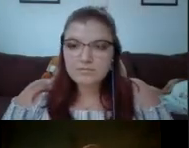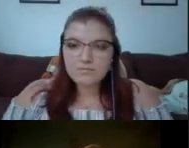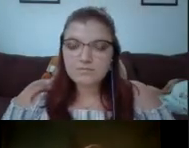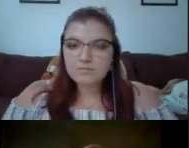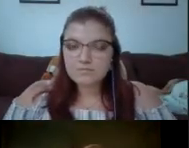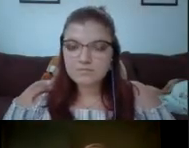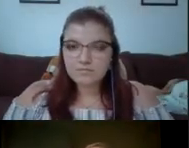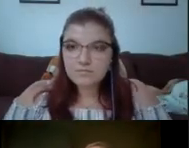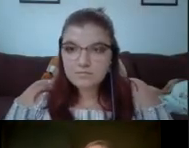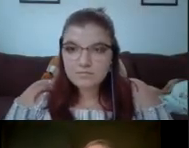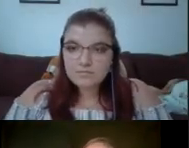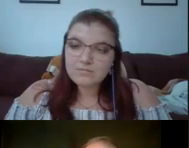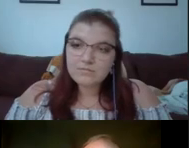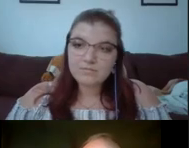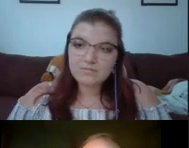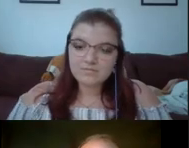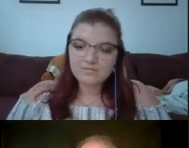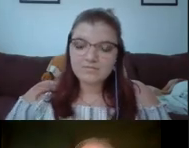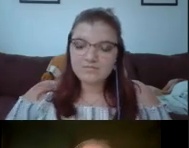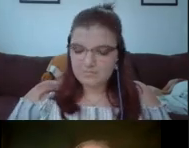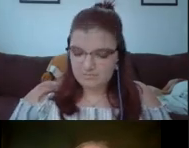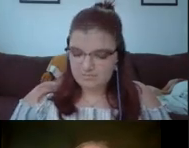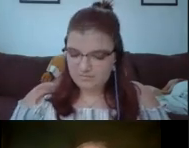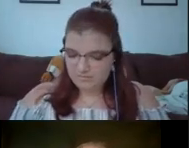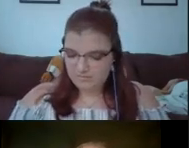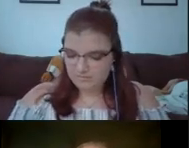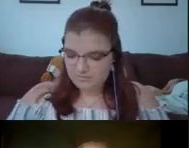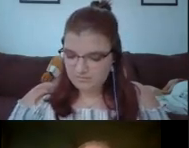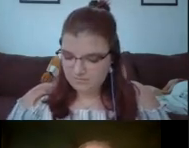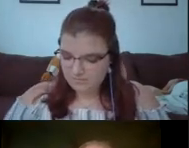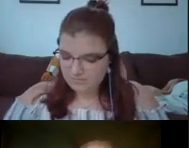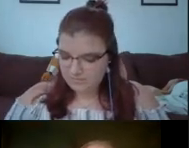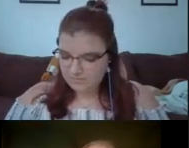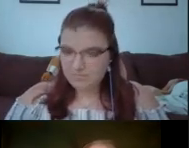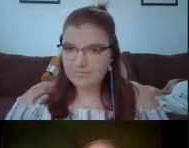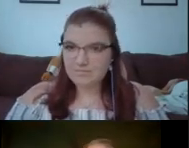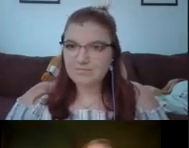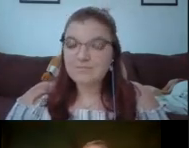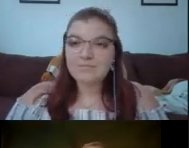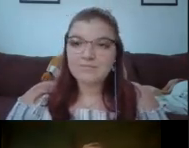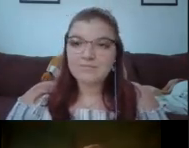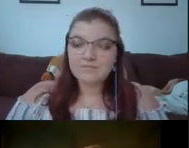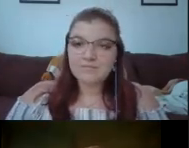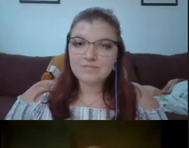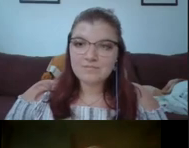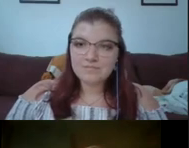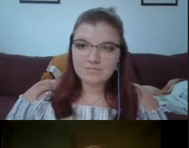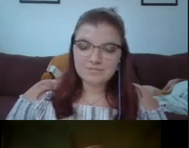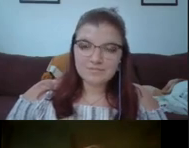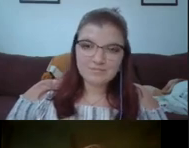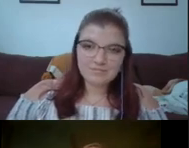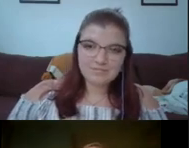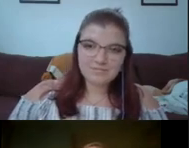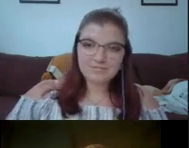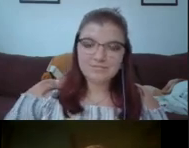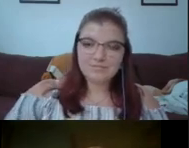competitiveness was unladylike were certainly gone, as you can see from this picture. And by the end of this period, with